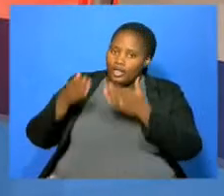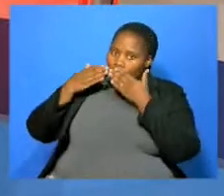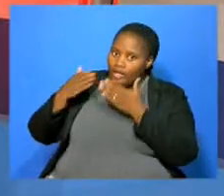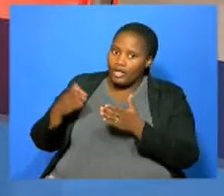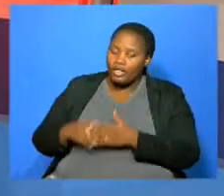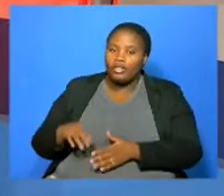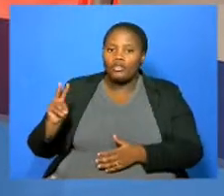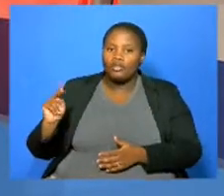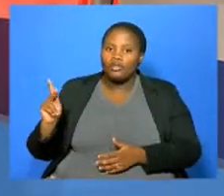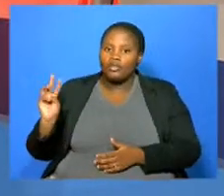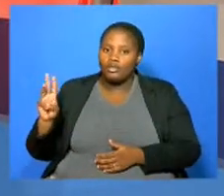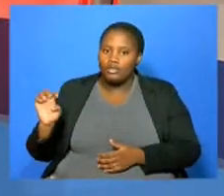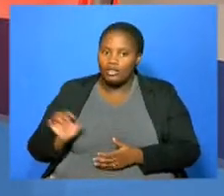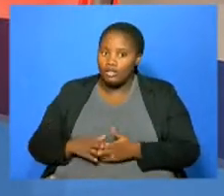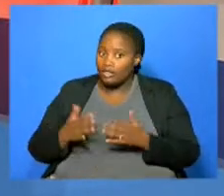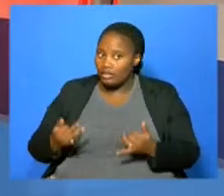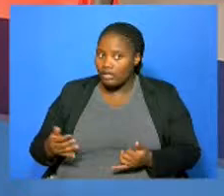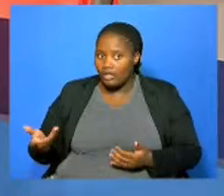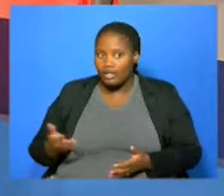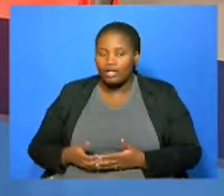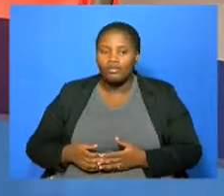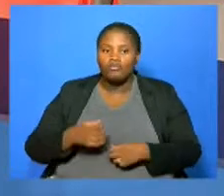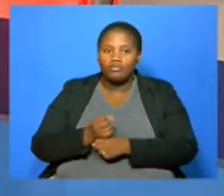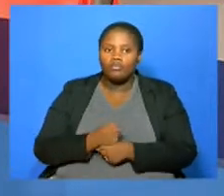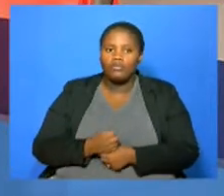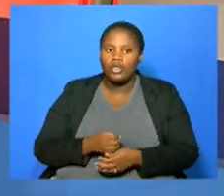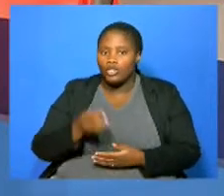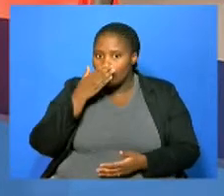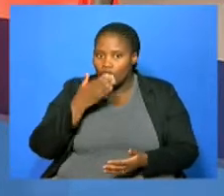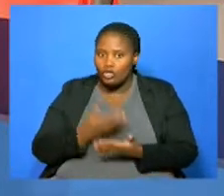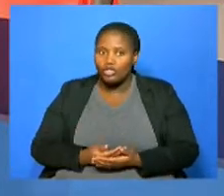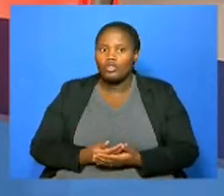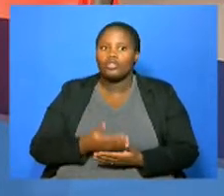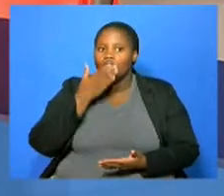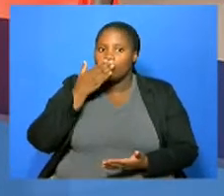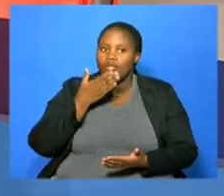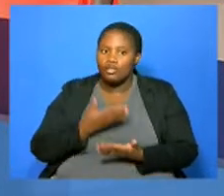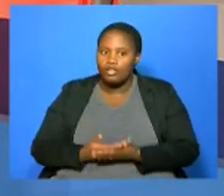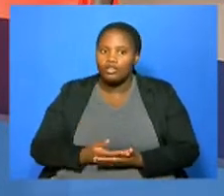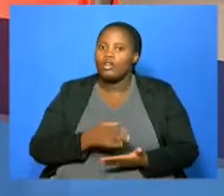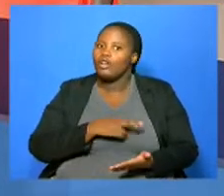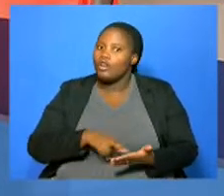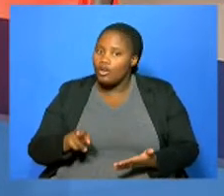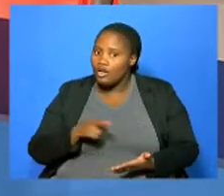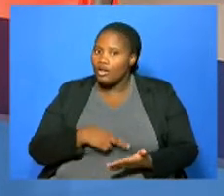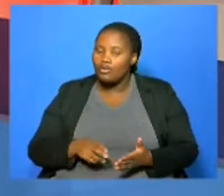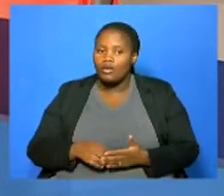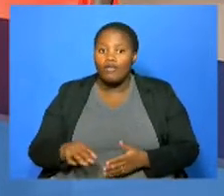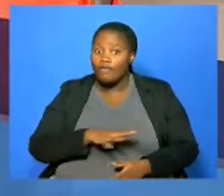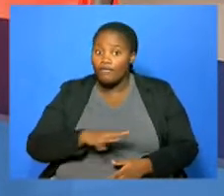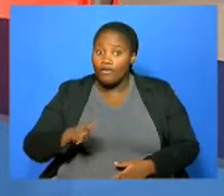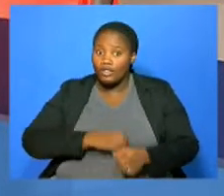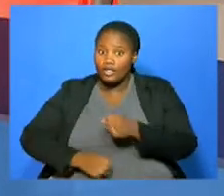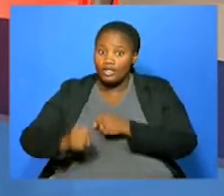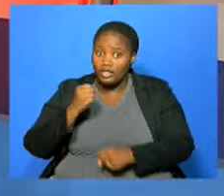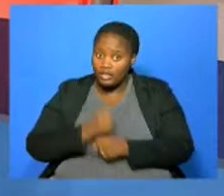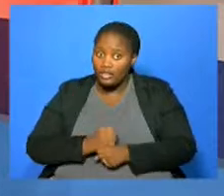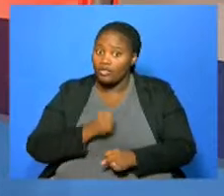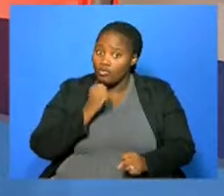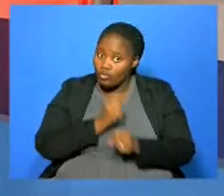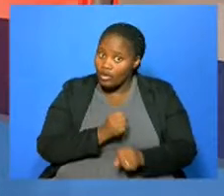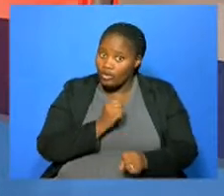much, Khosogo. It must make for a good reading. 4 decades